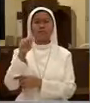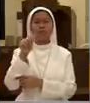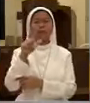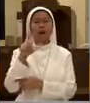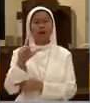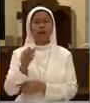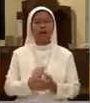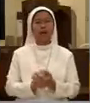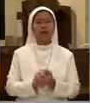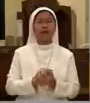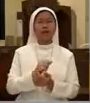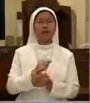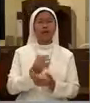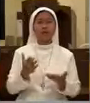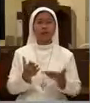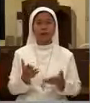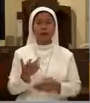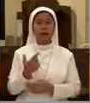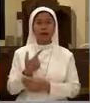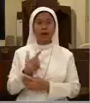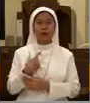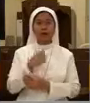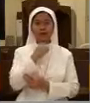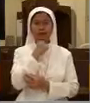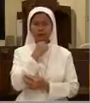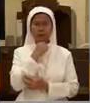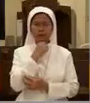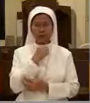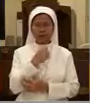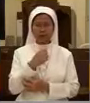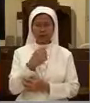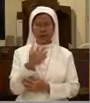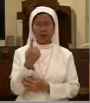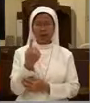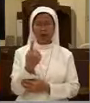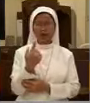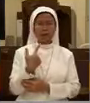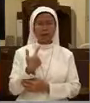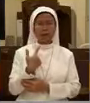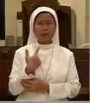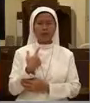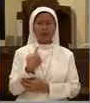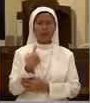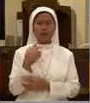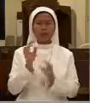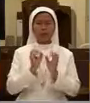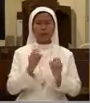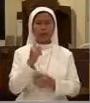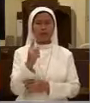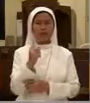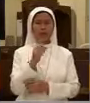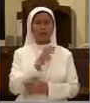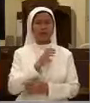in Nepal, where not a single Christian is found.